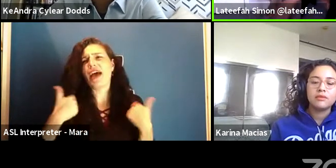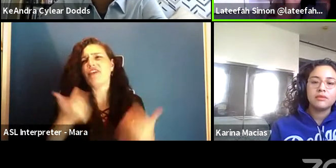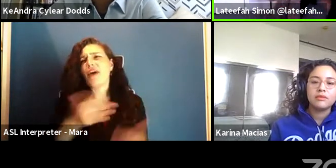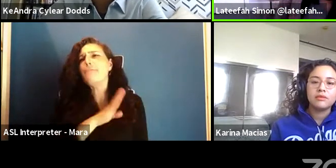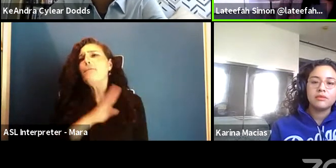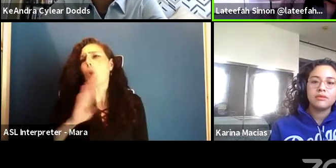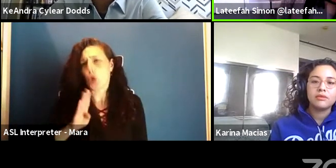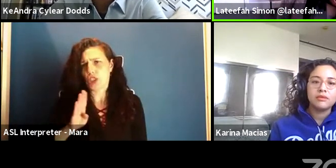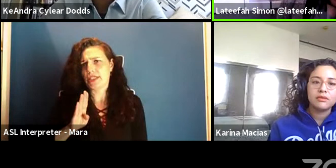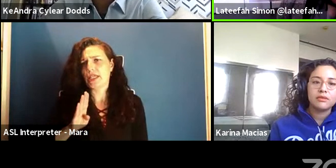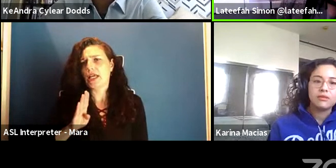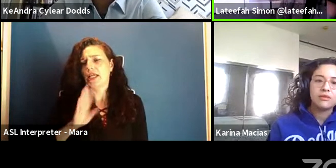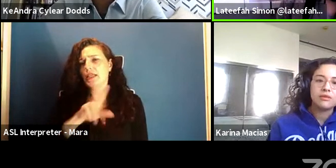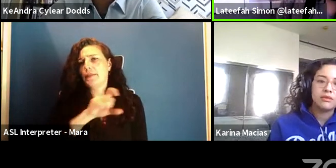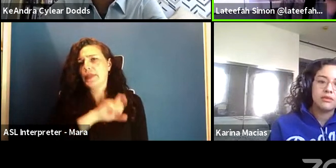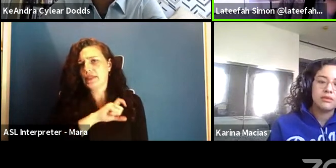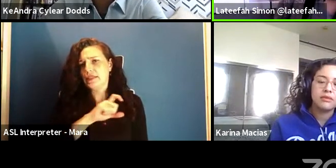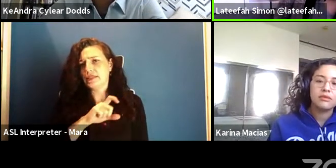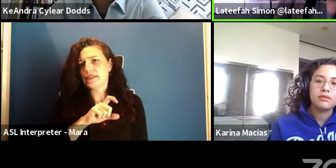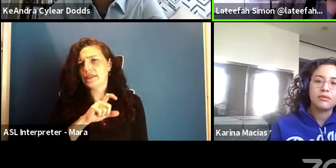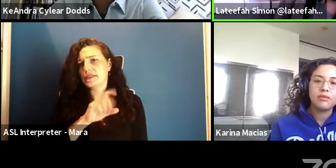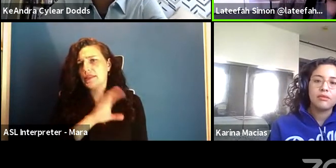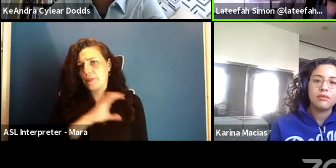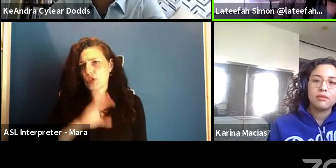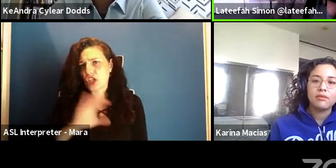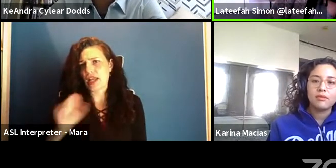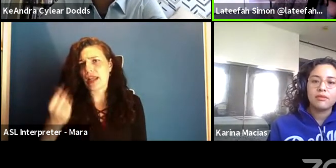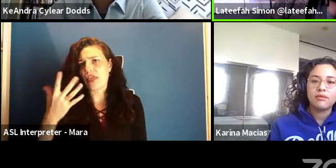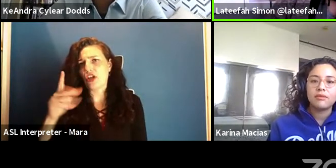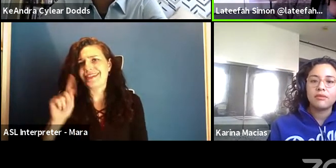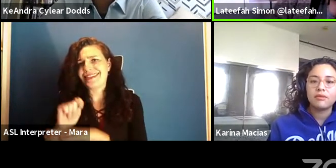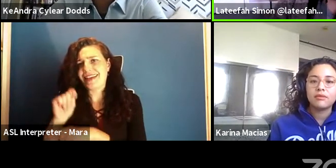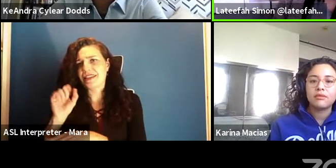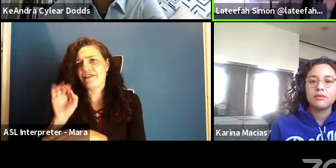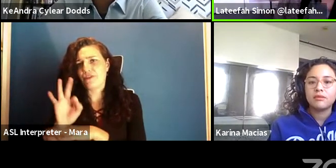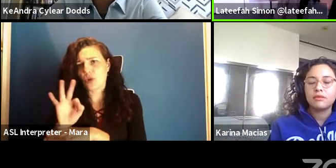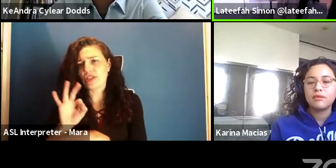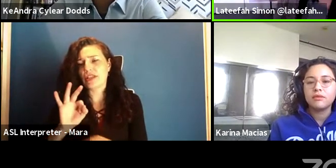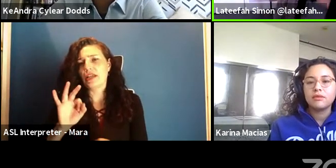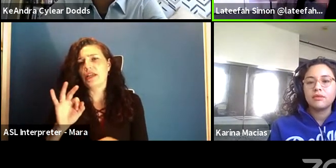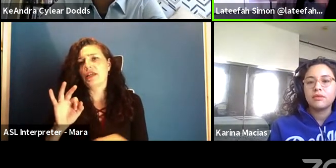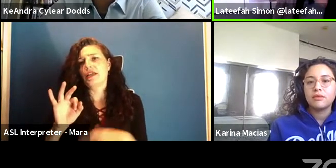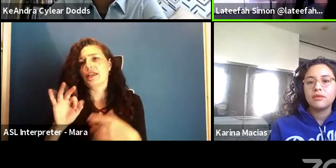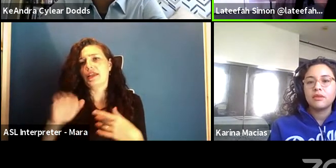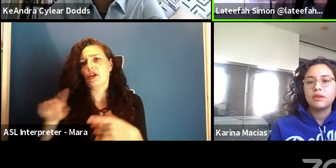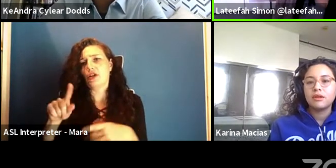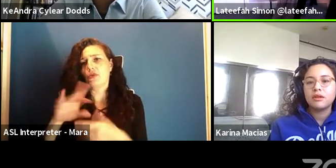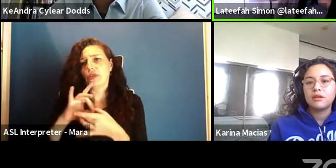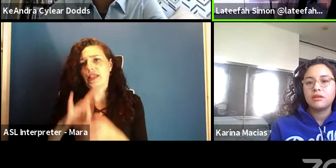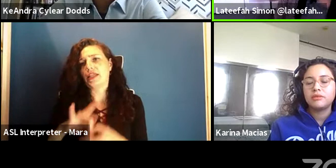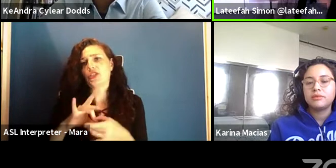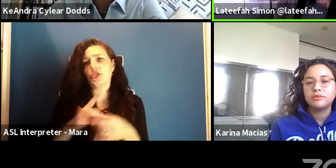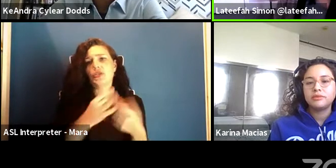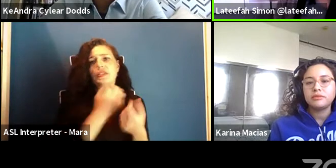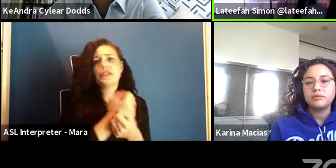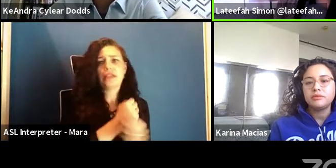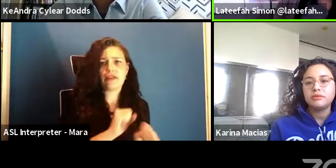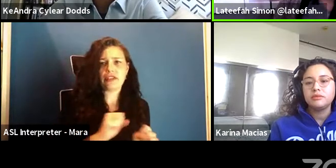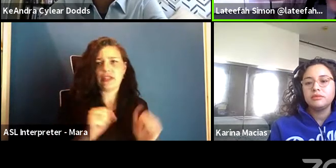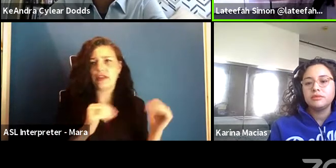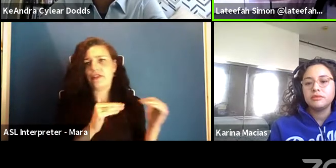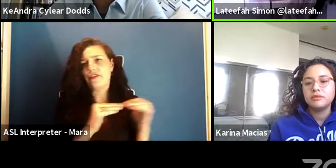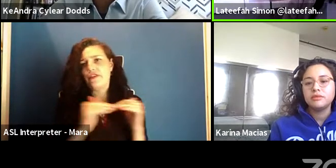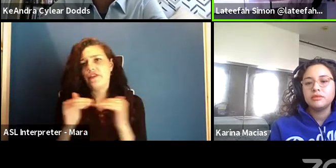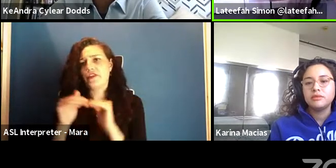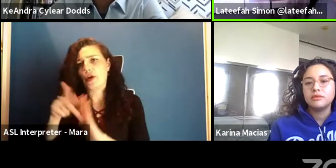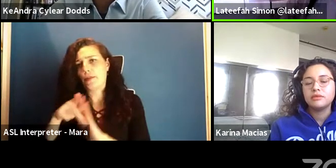board, and we have a number of task forces that are related to both safety, fair policy, oversight of